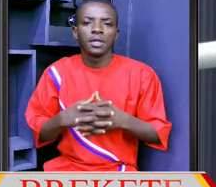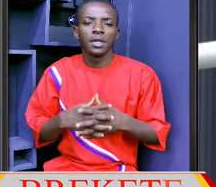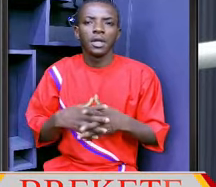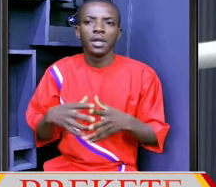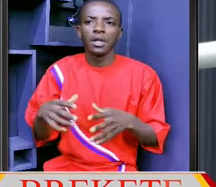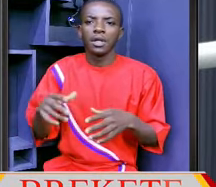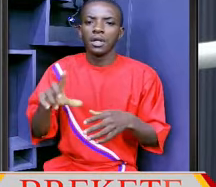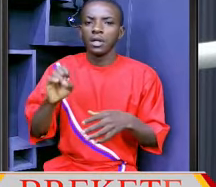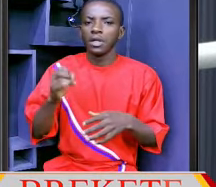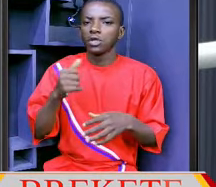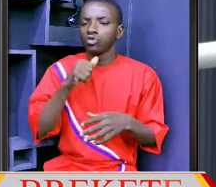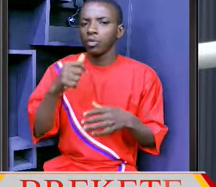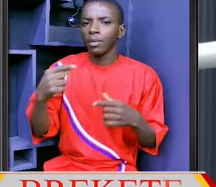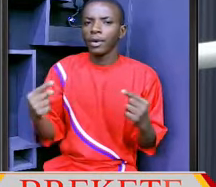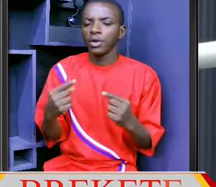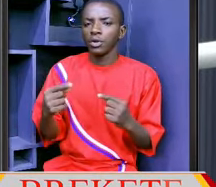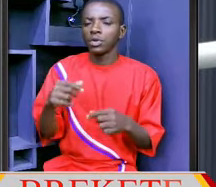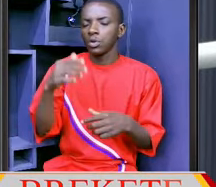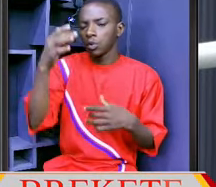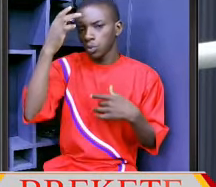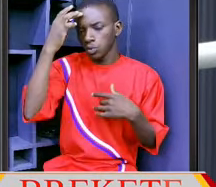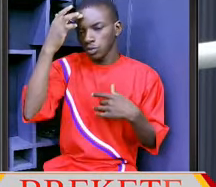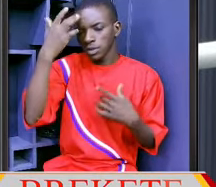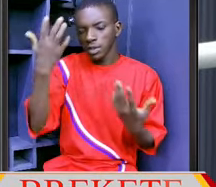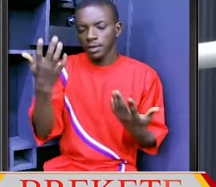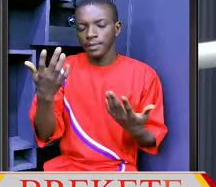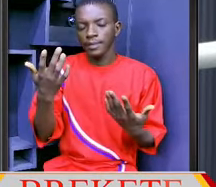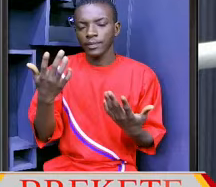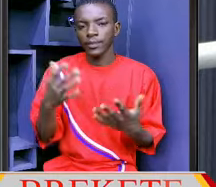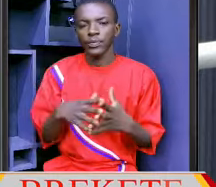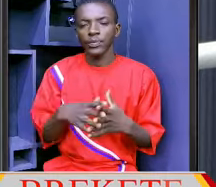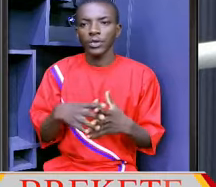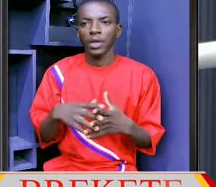The leg no pain you, hand no pain you, eye no pain you.